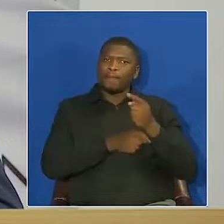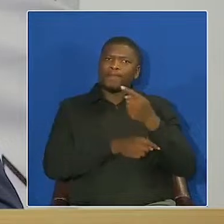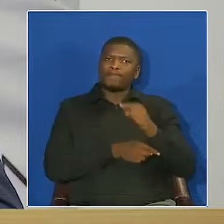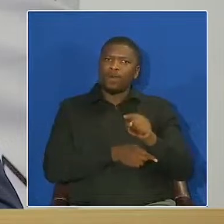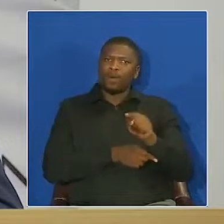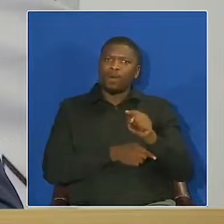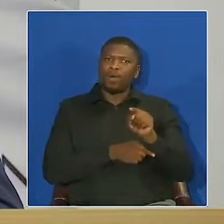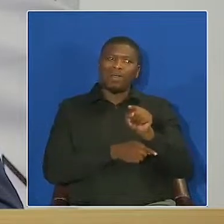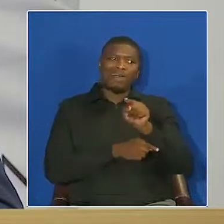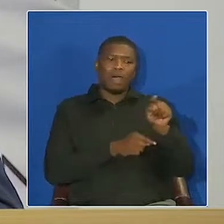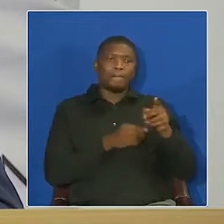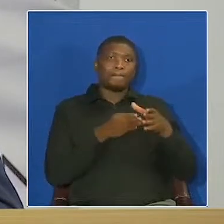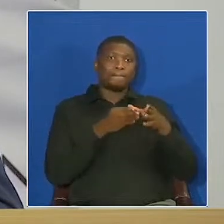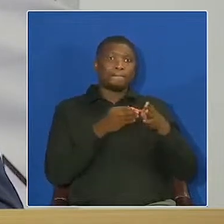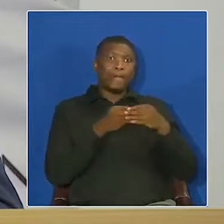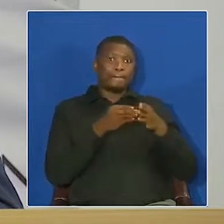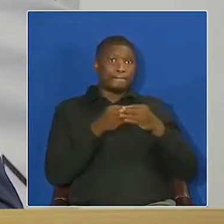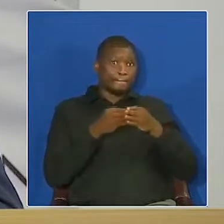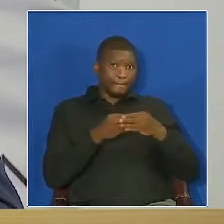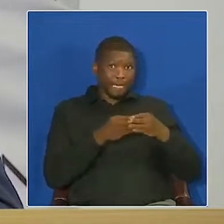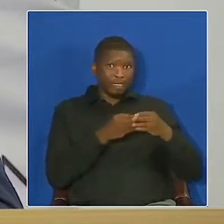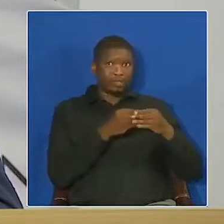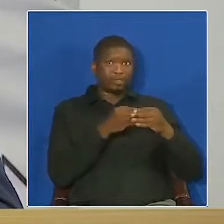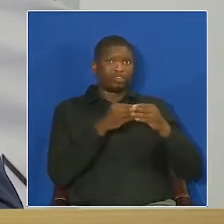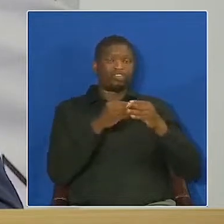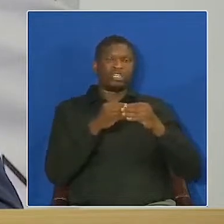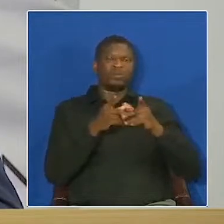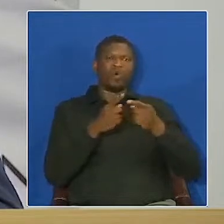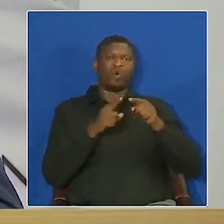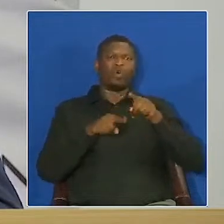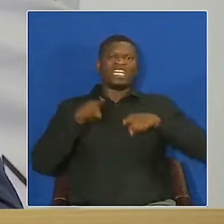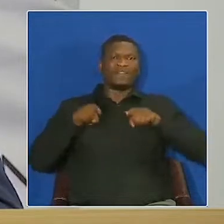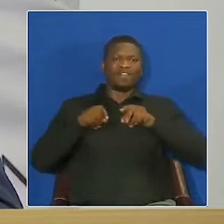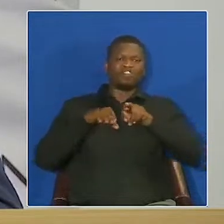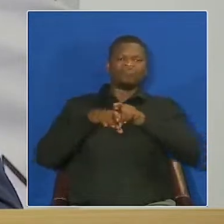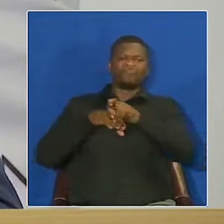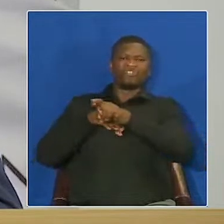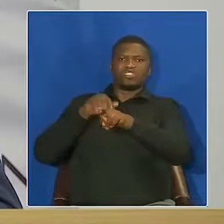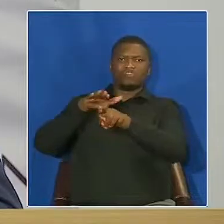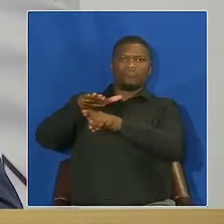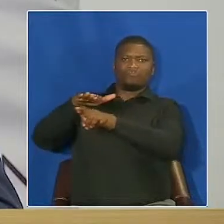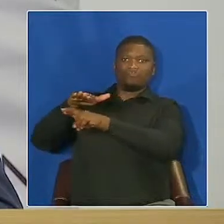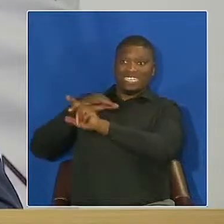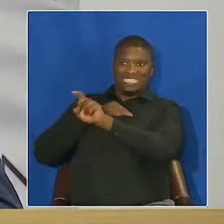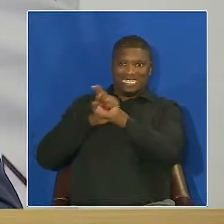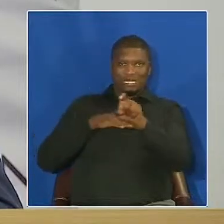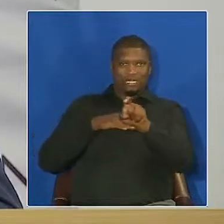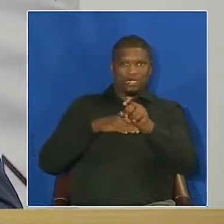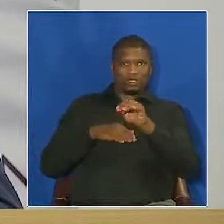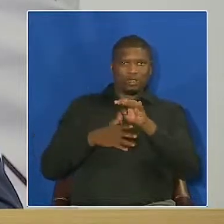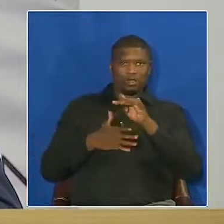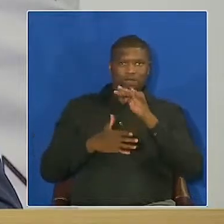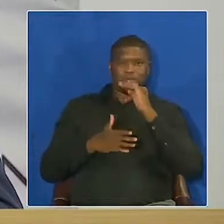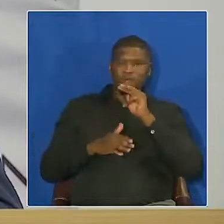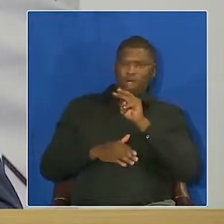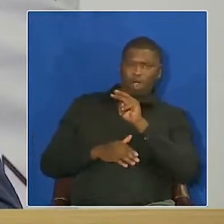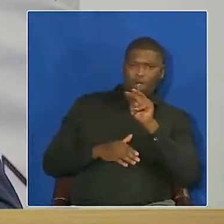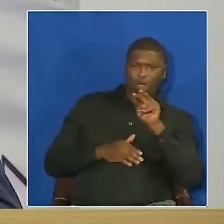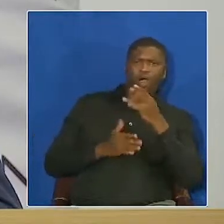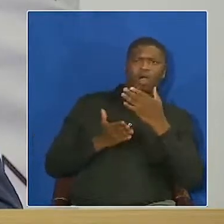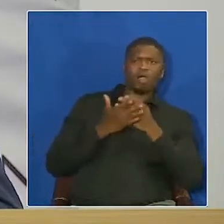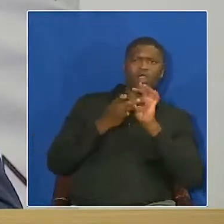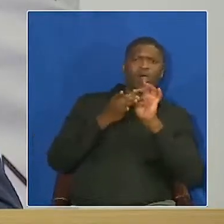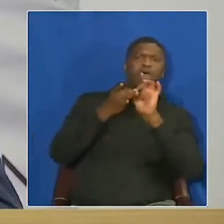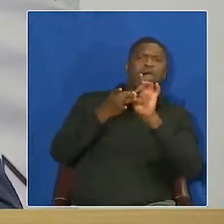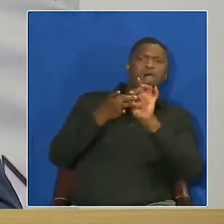for the membership in regions. So hence then one can associate the program